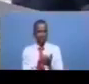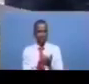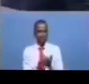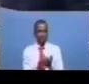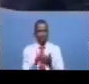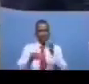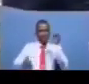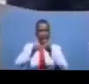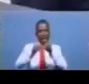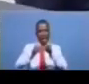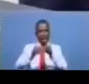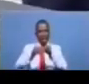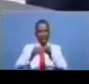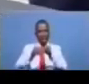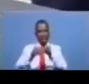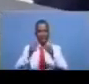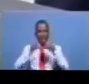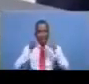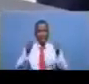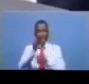If you add that to the total valid votes she declared,